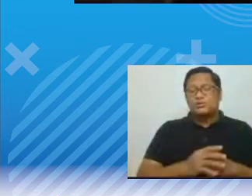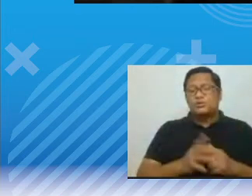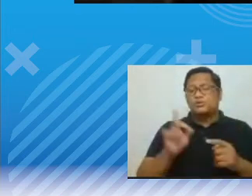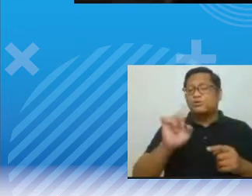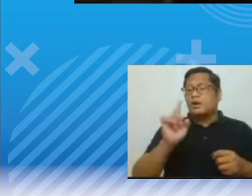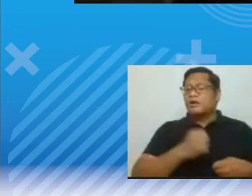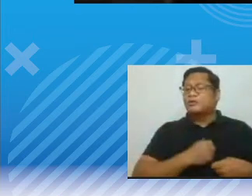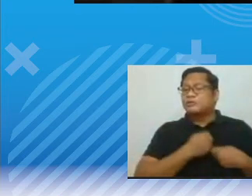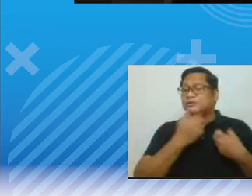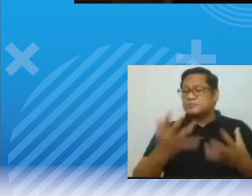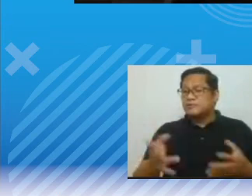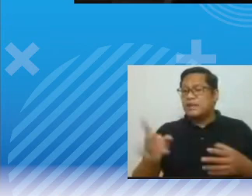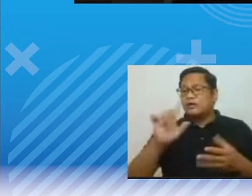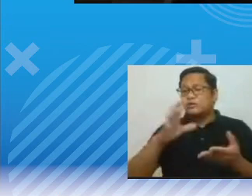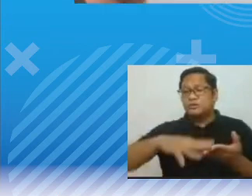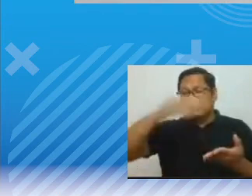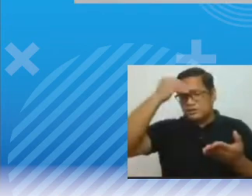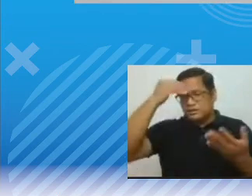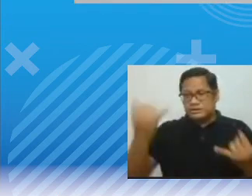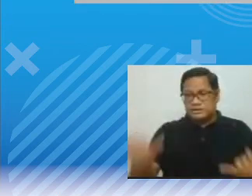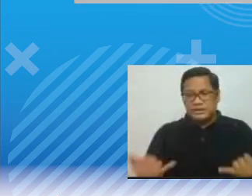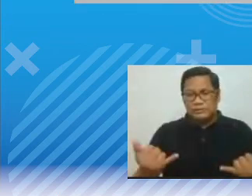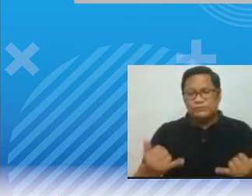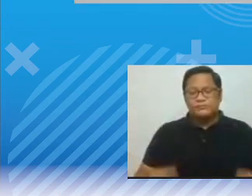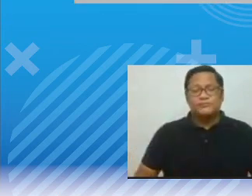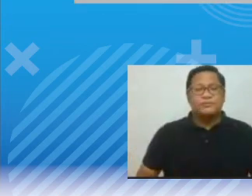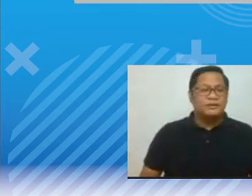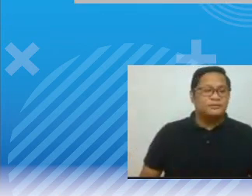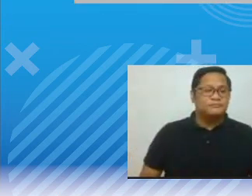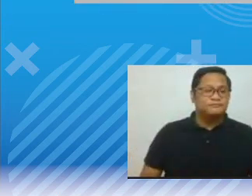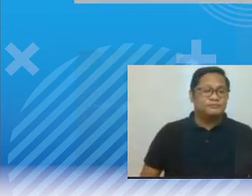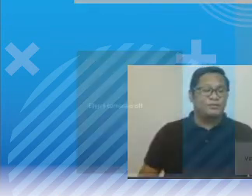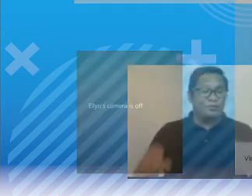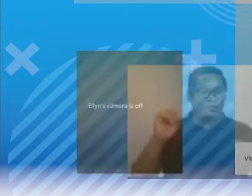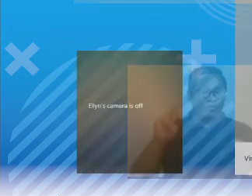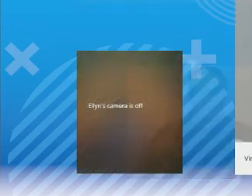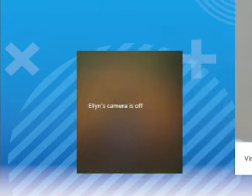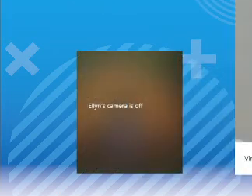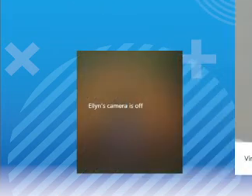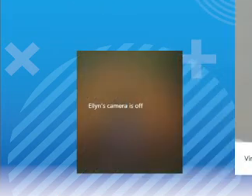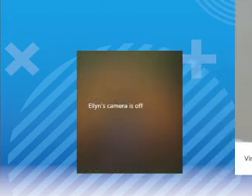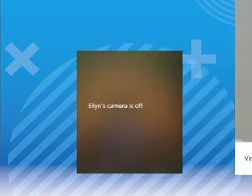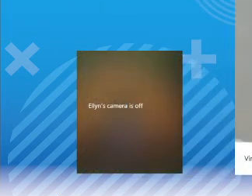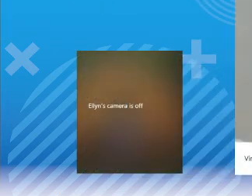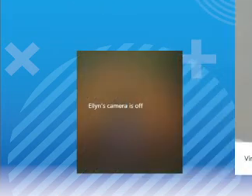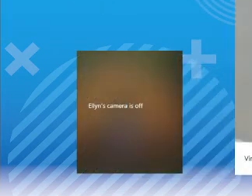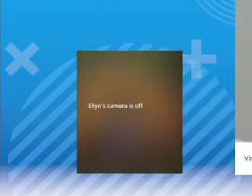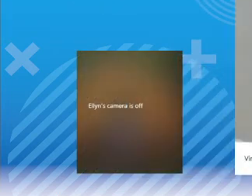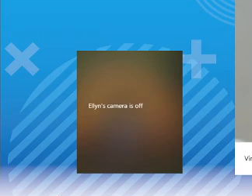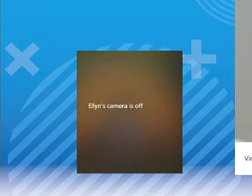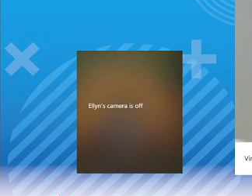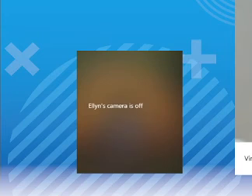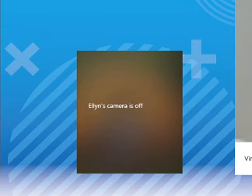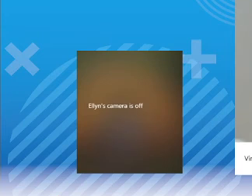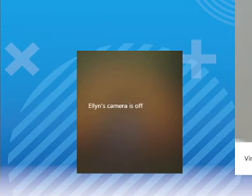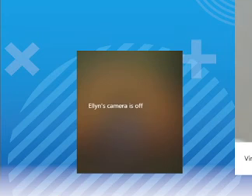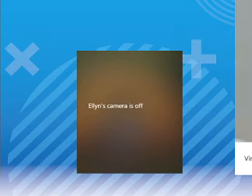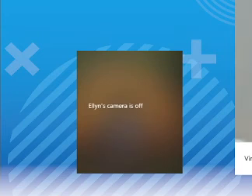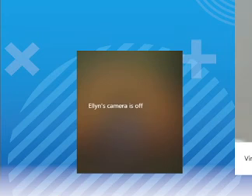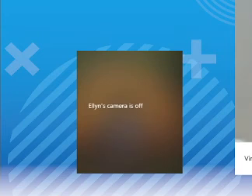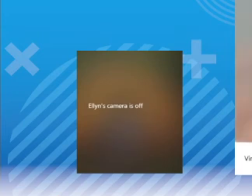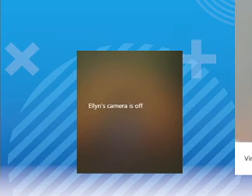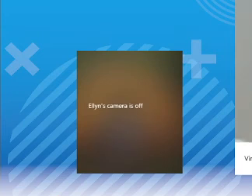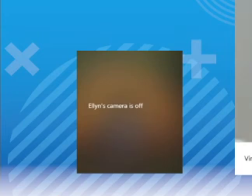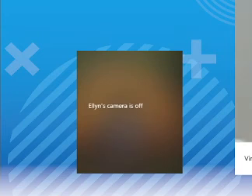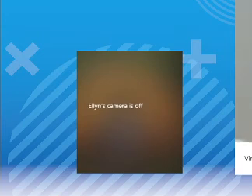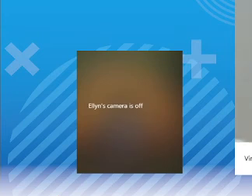Mariel? Okay, thank you, Michael. Maraming salamat. Magandang umaga po sa ating lahat. I know and I hope we